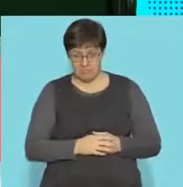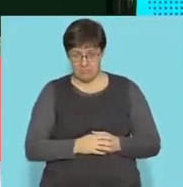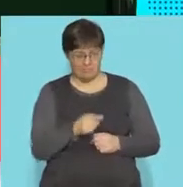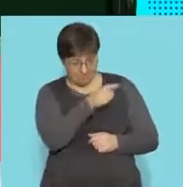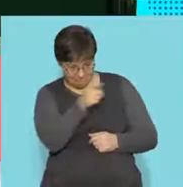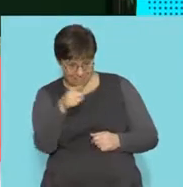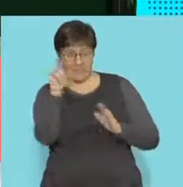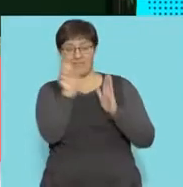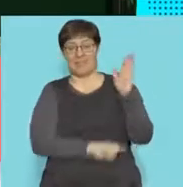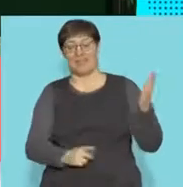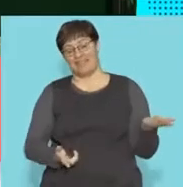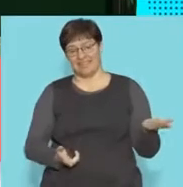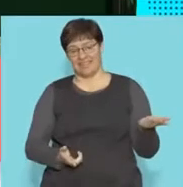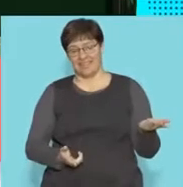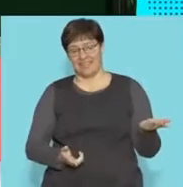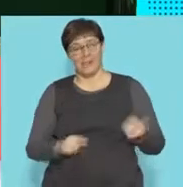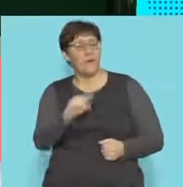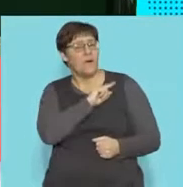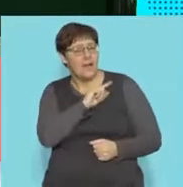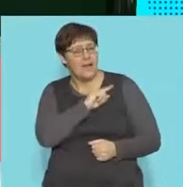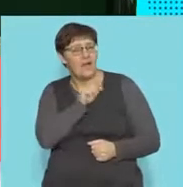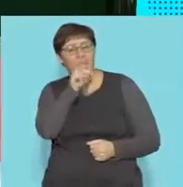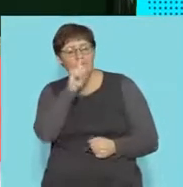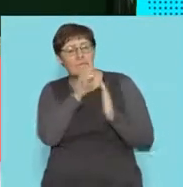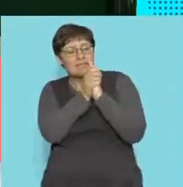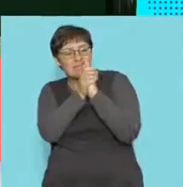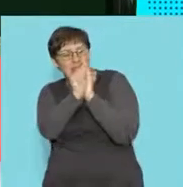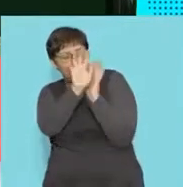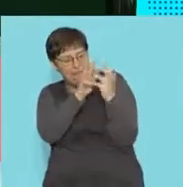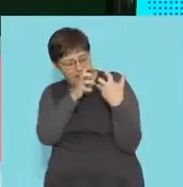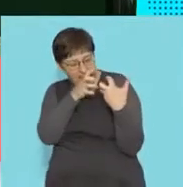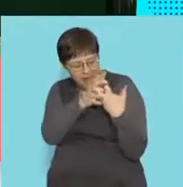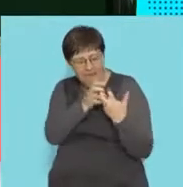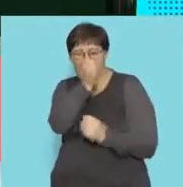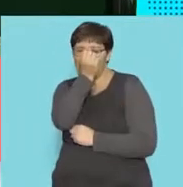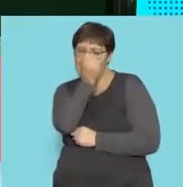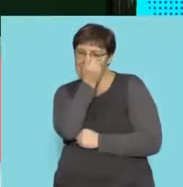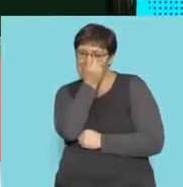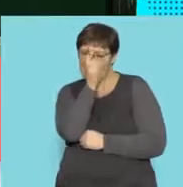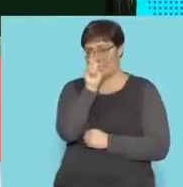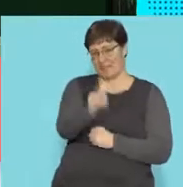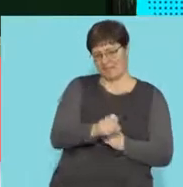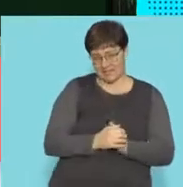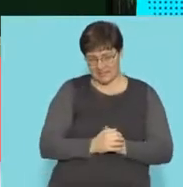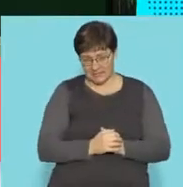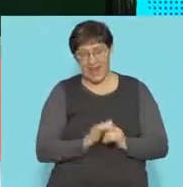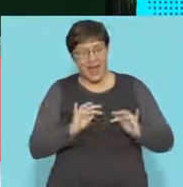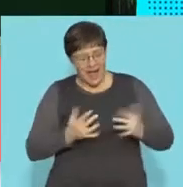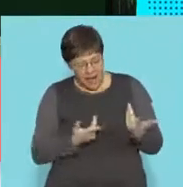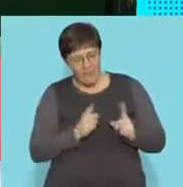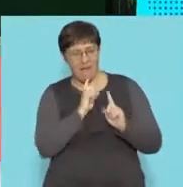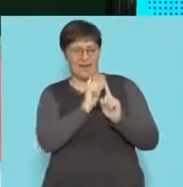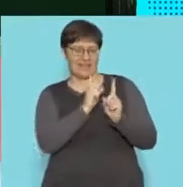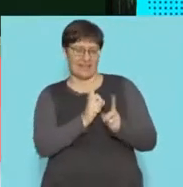that fail. So we need to understand the skills associated with answering